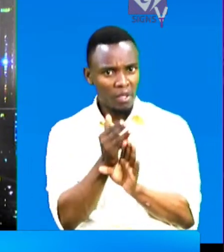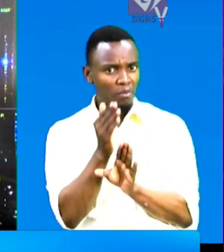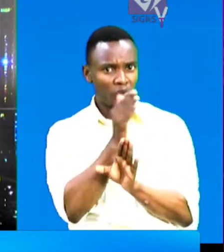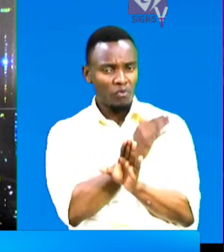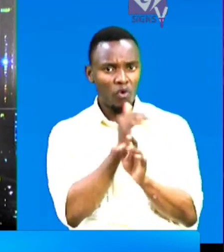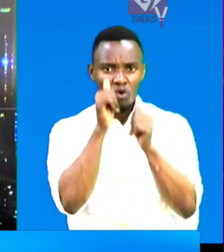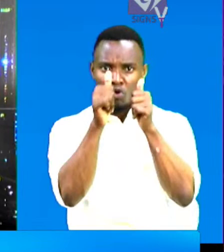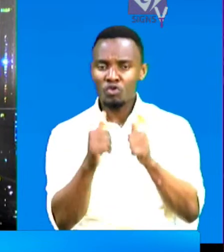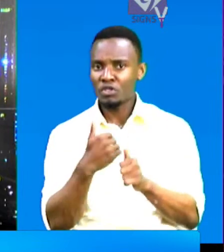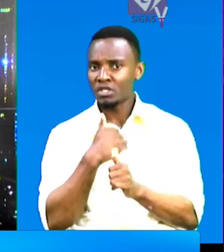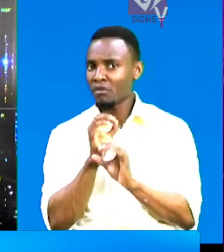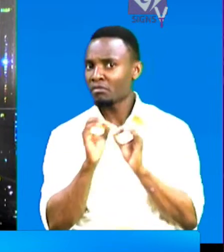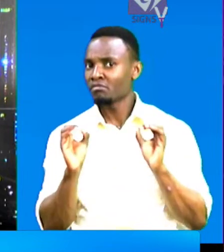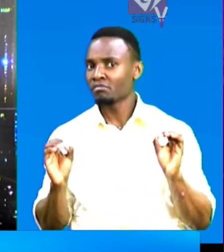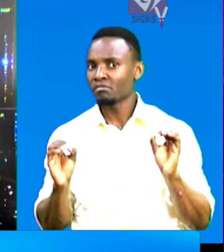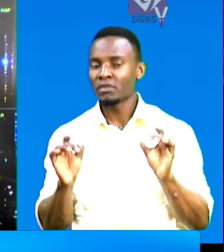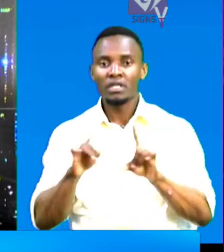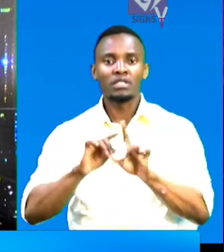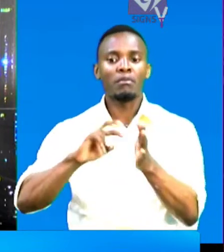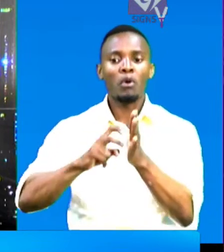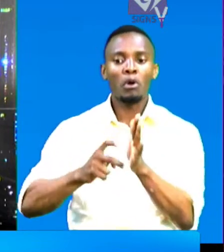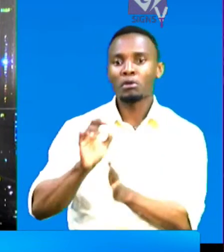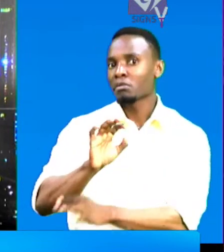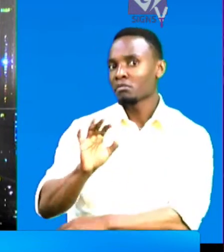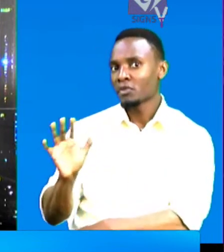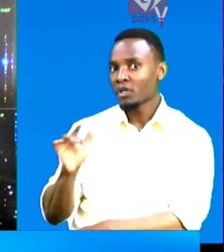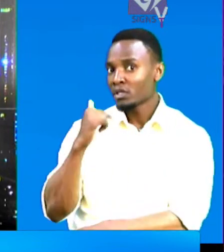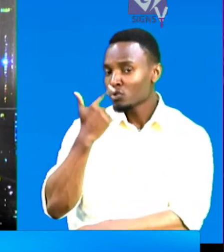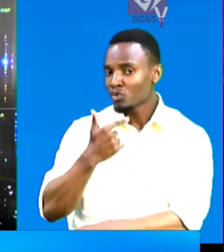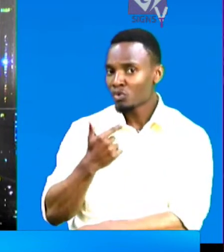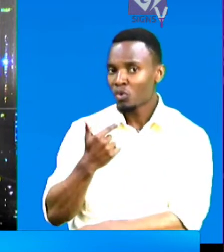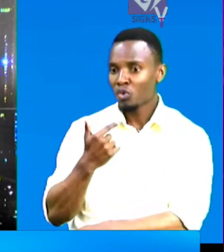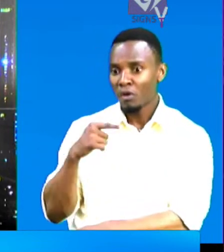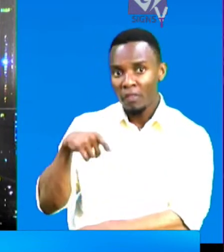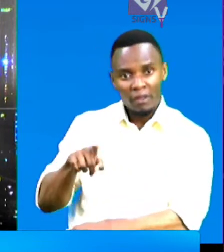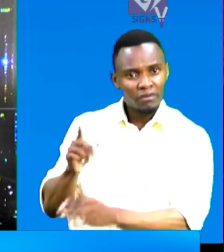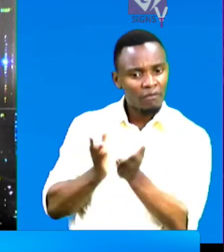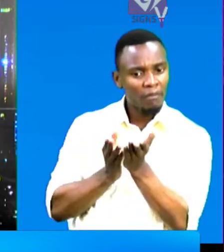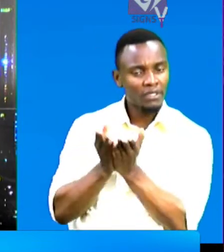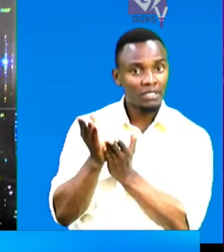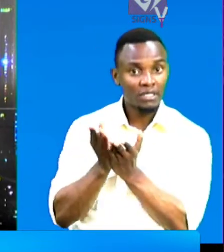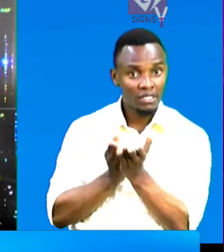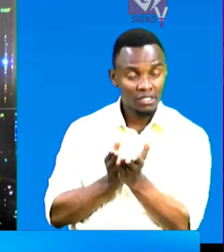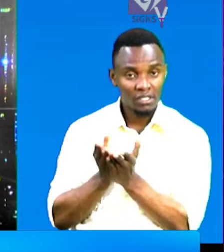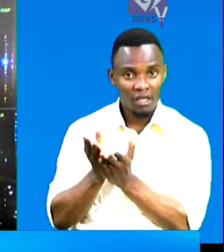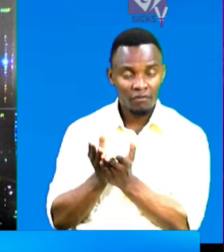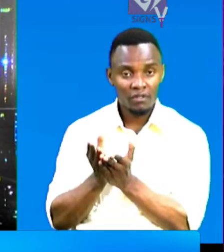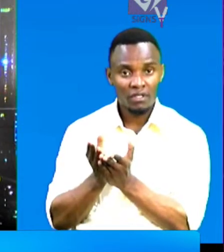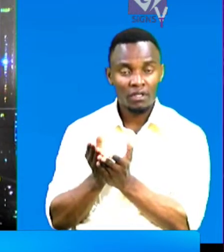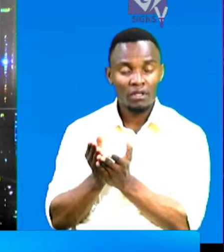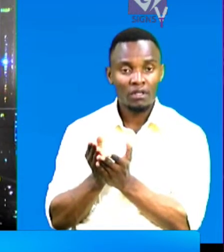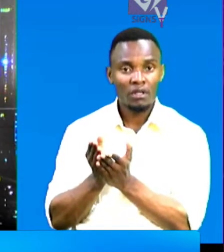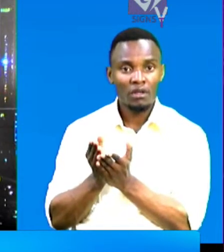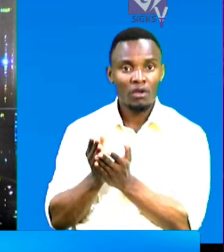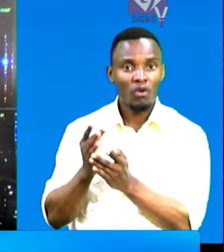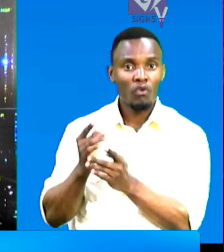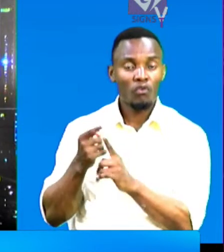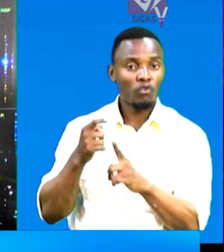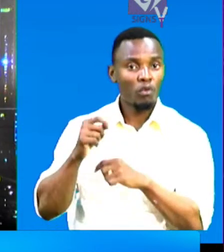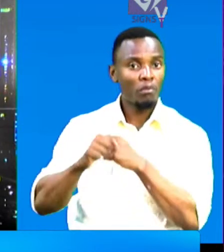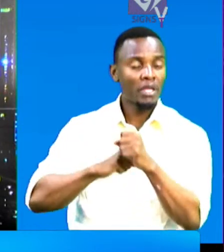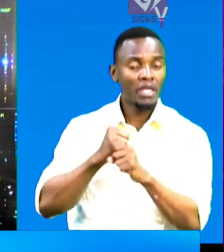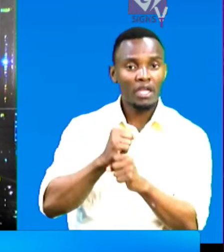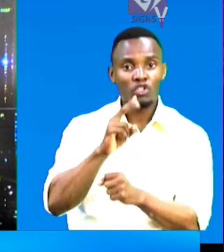notice. The contracts of the workers who have been in service in the Enforcement Department since